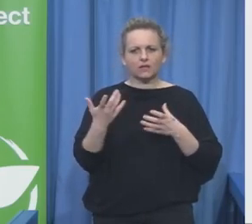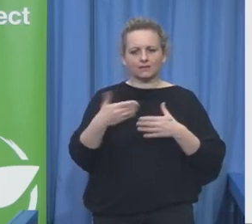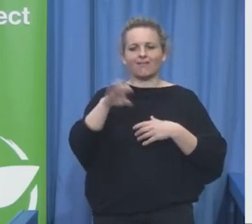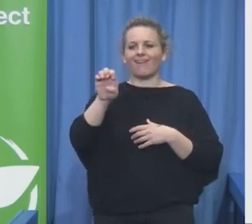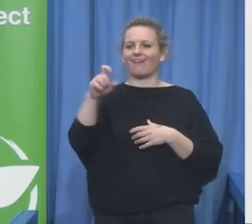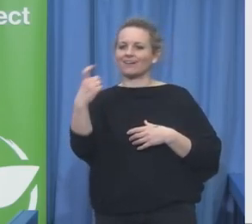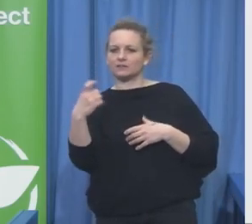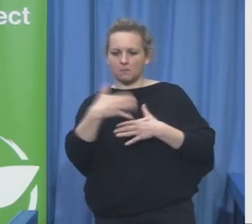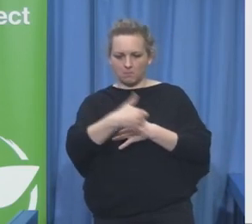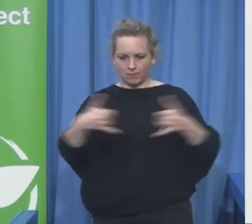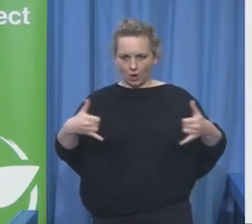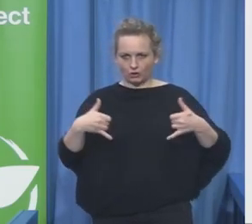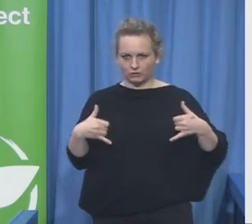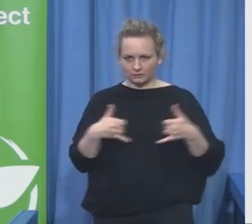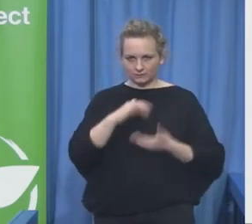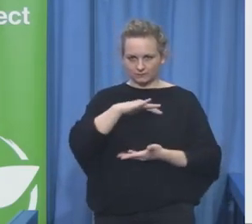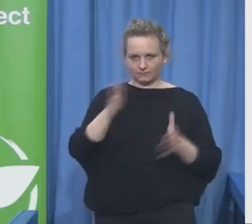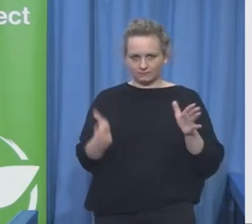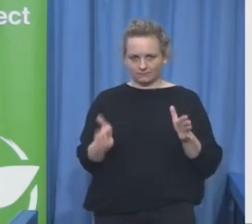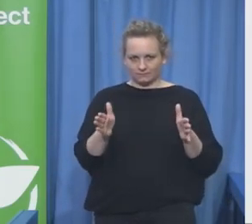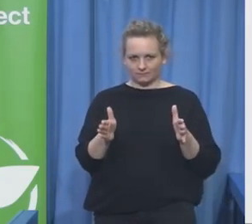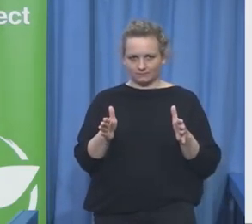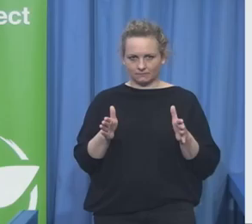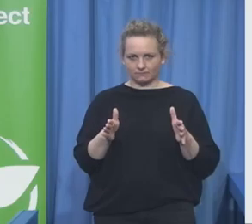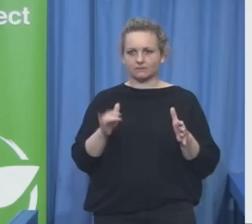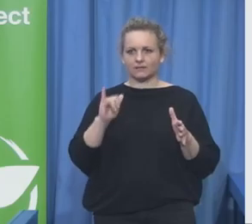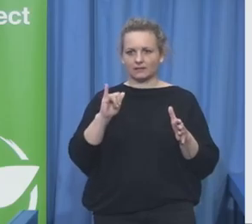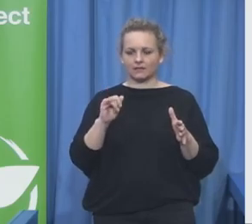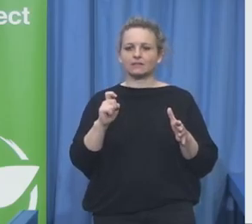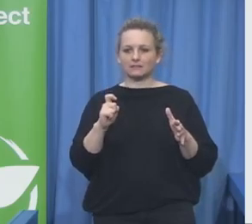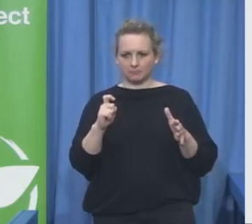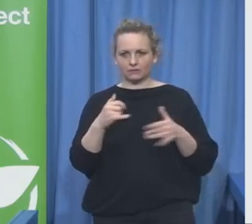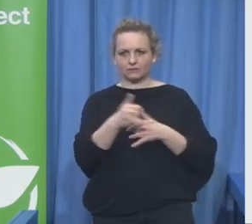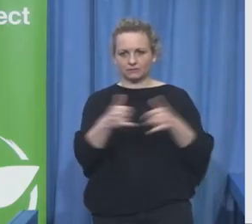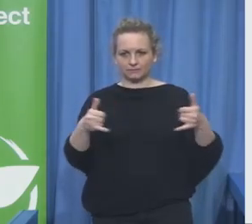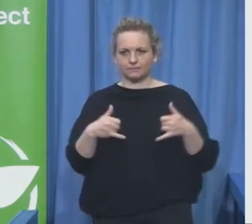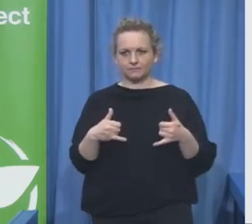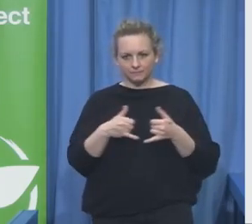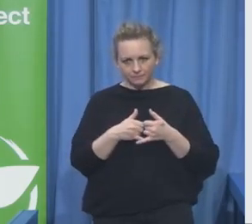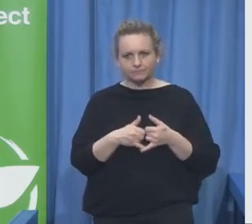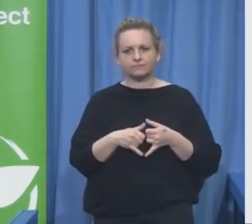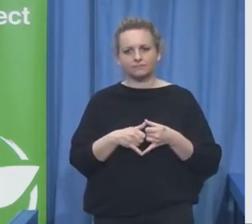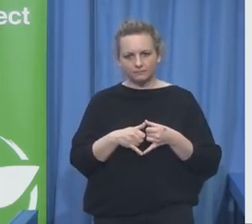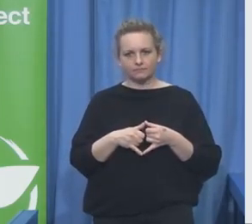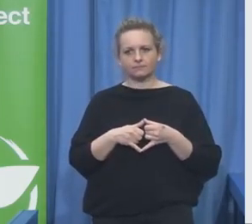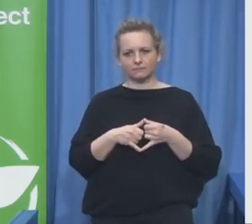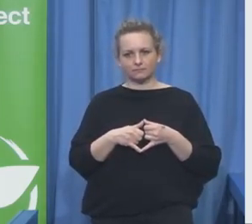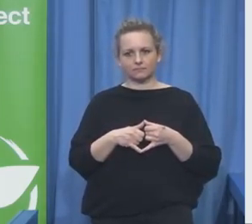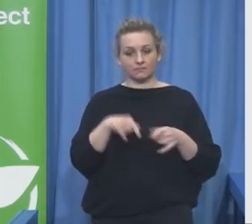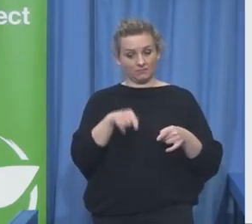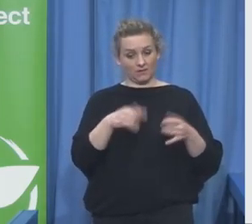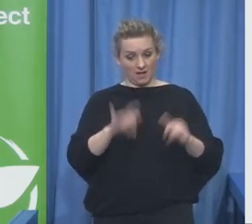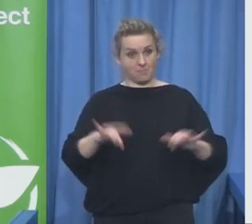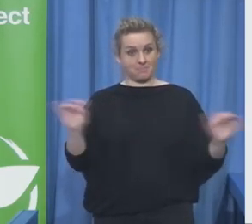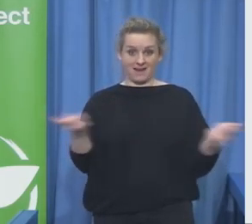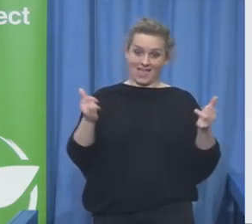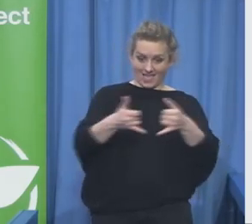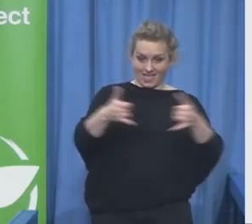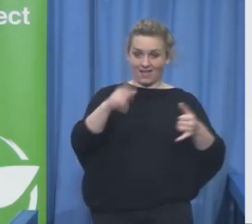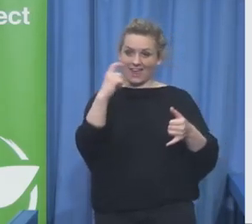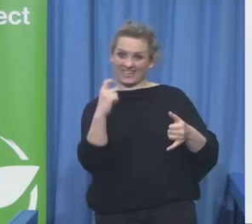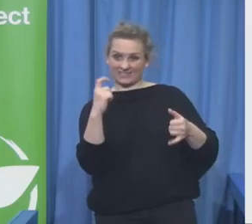Xbox. Xbox has screen reading capability built in. It's a games console with screen reading capability built in. We are working extremely hard on